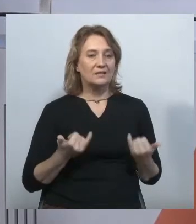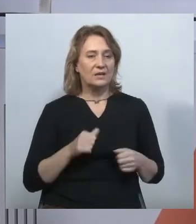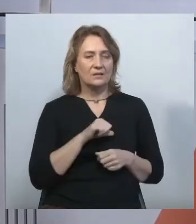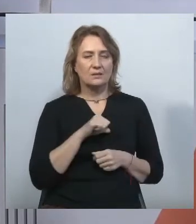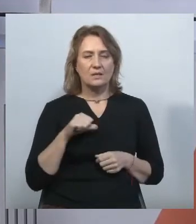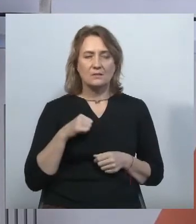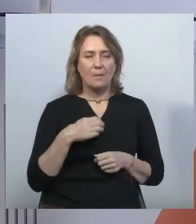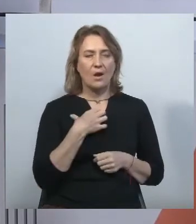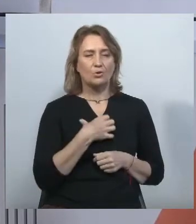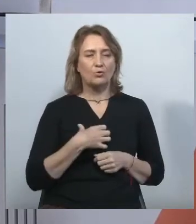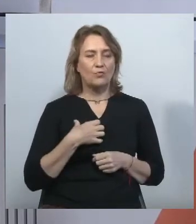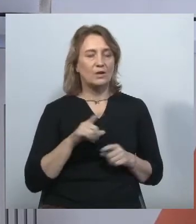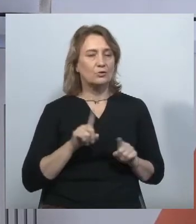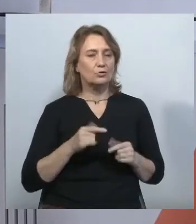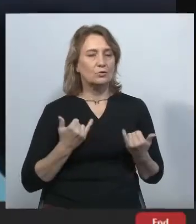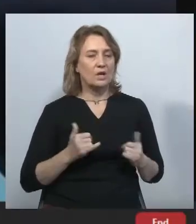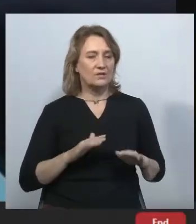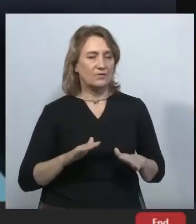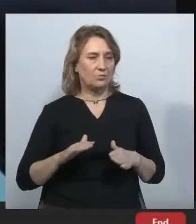now? Which are the most,